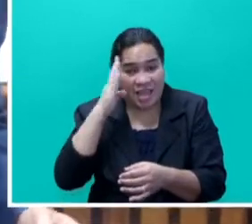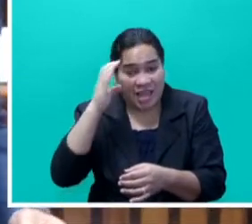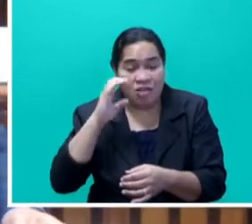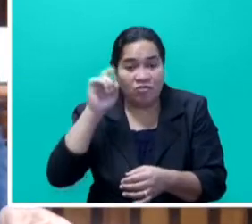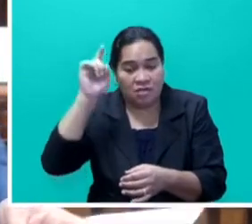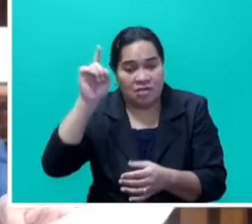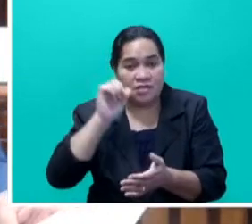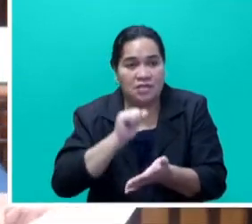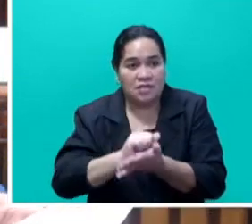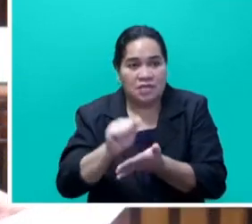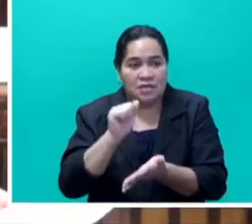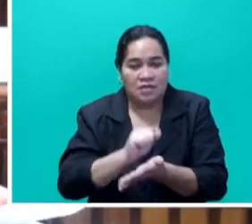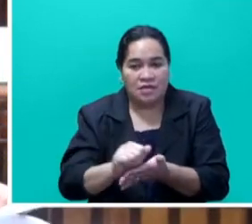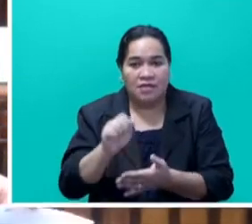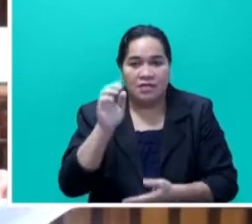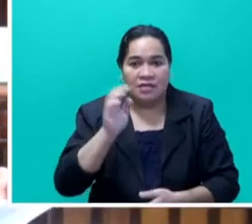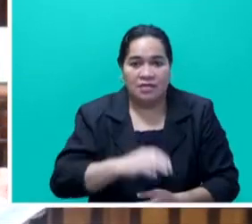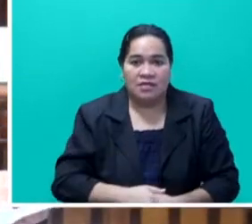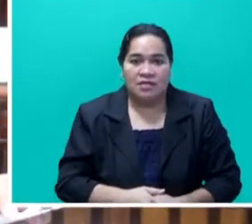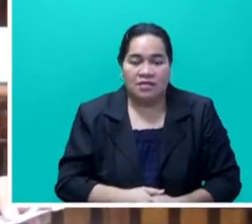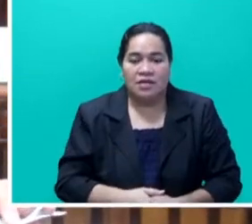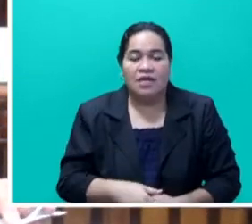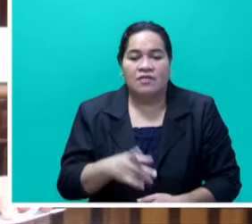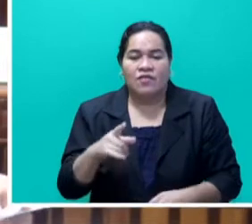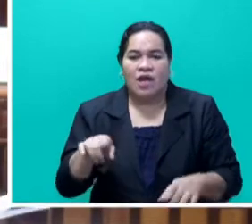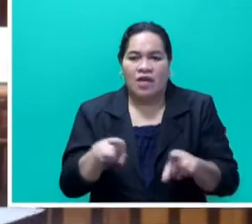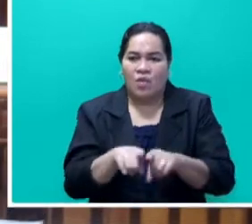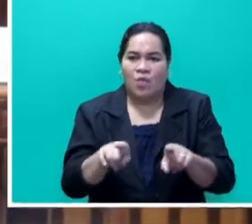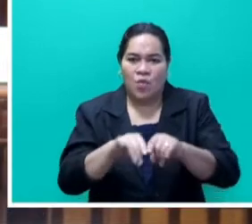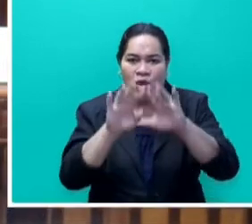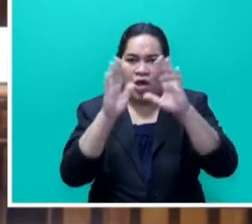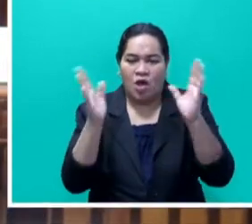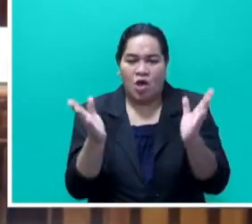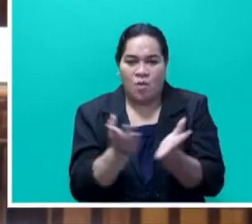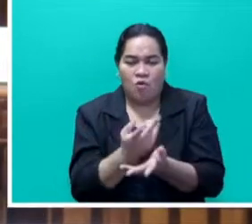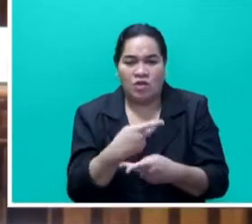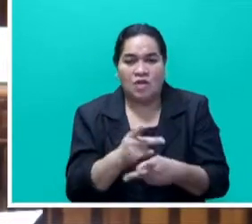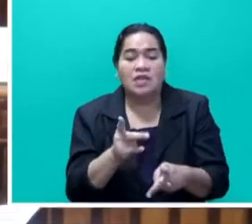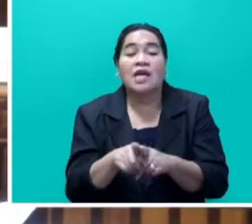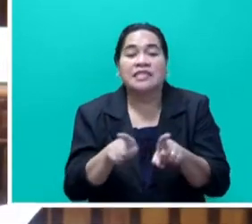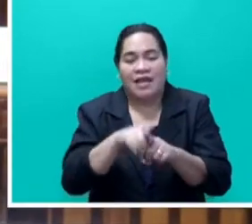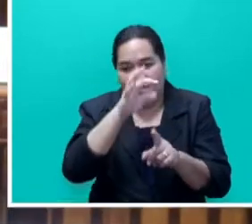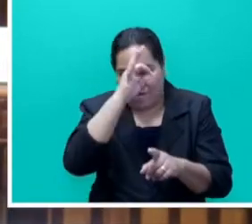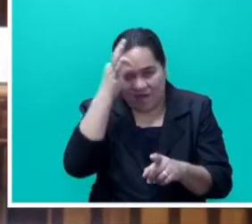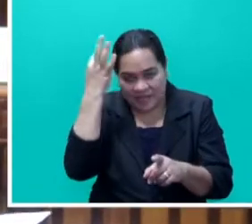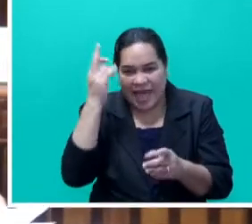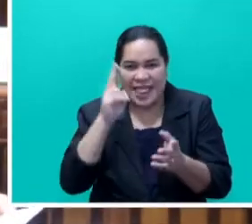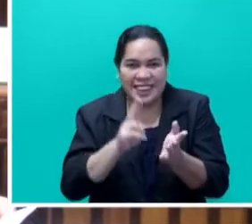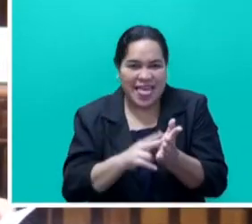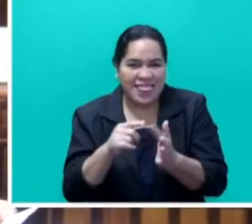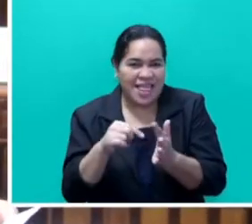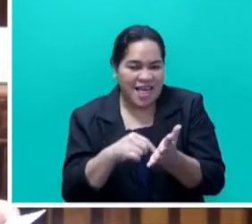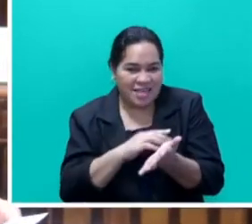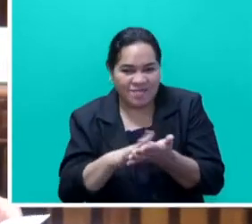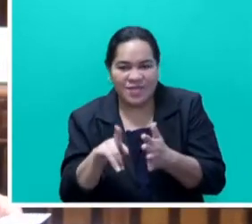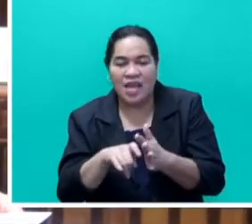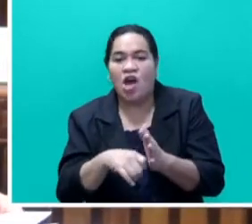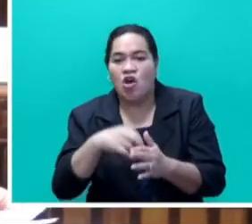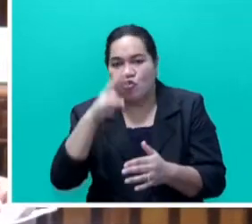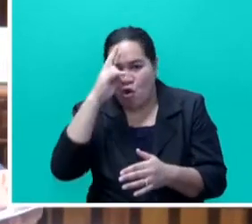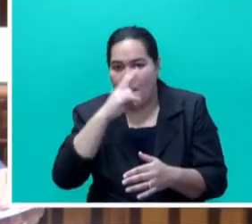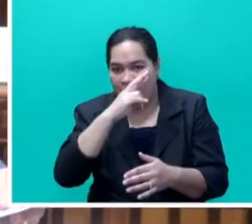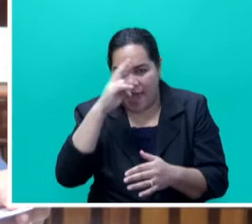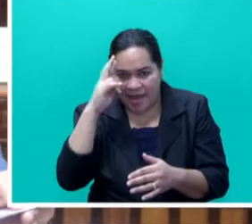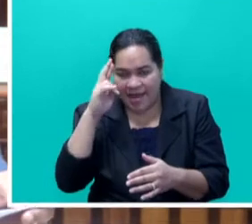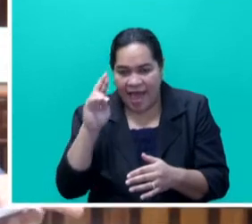is about 40% of the total world production that are centered in France, Netherlands, Lithuania and Romania.